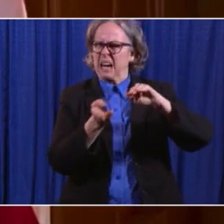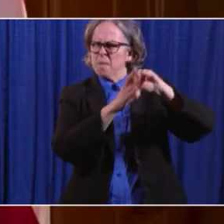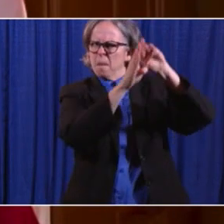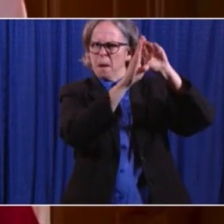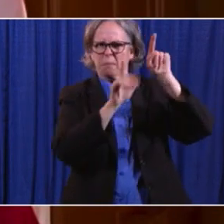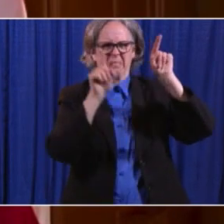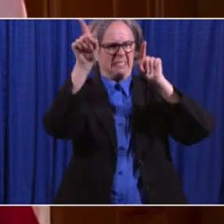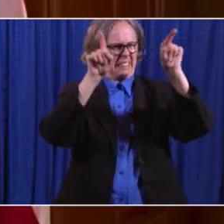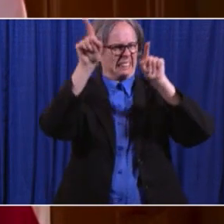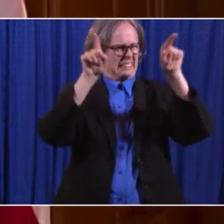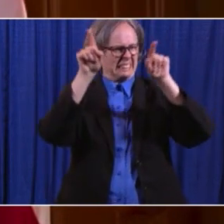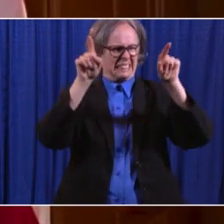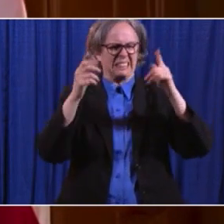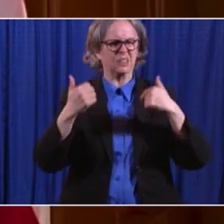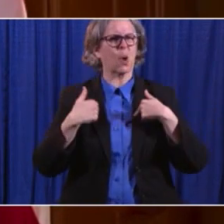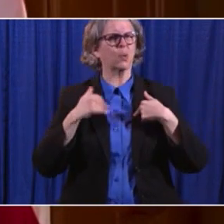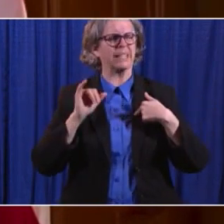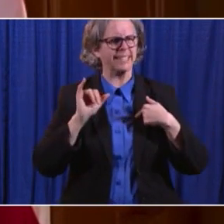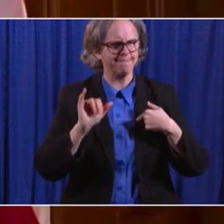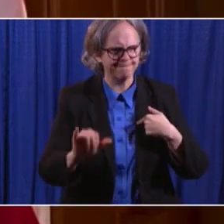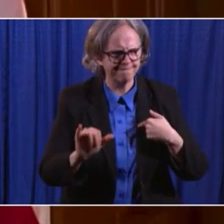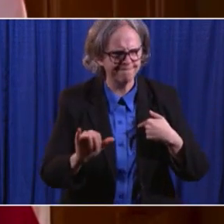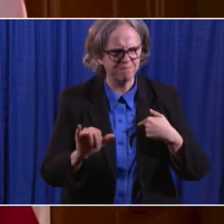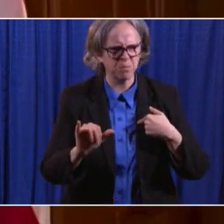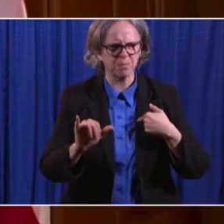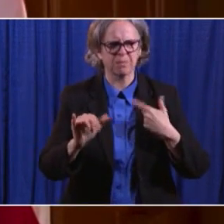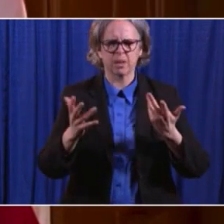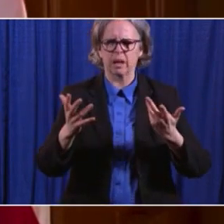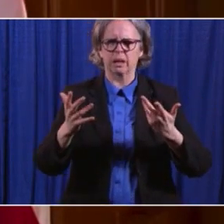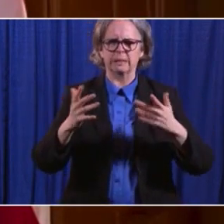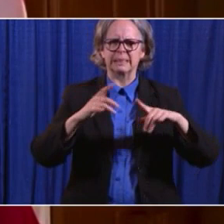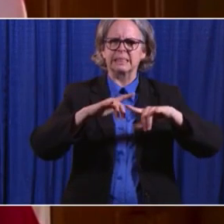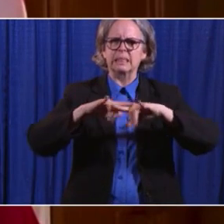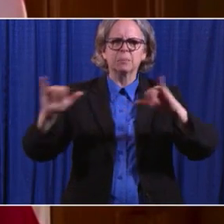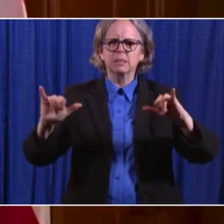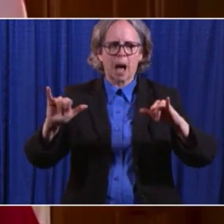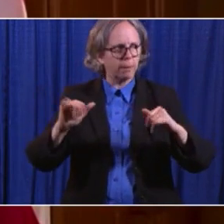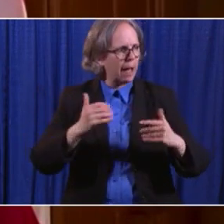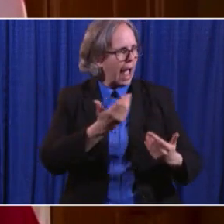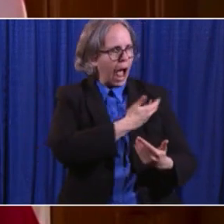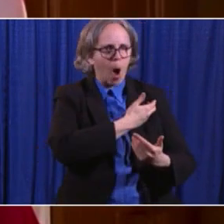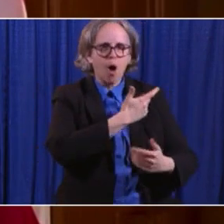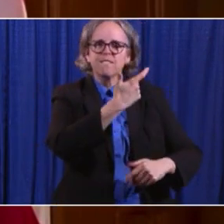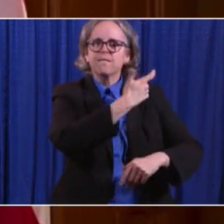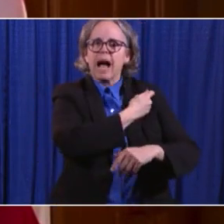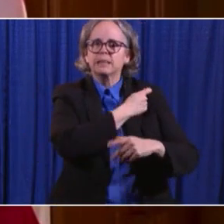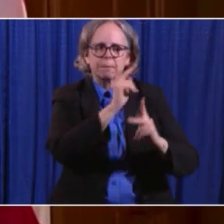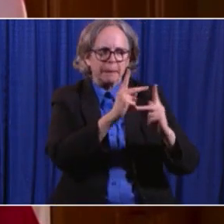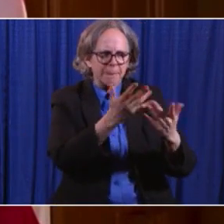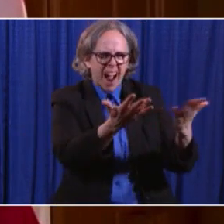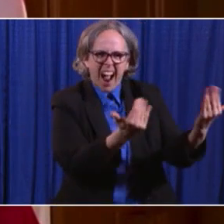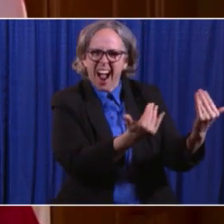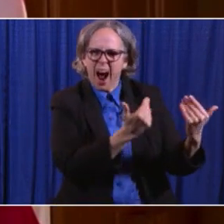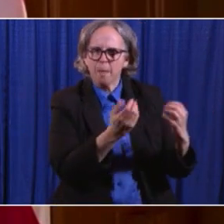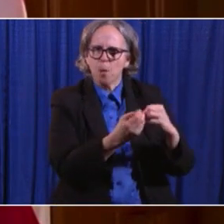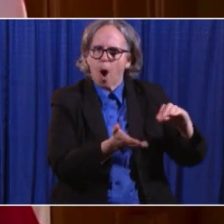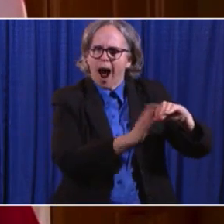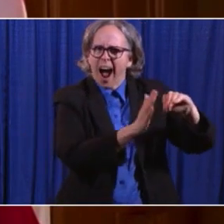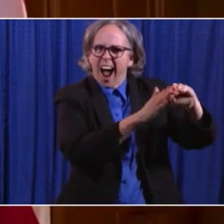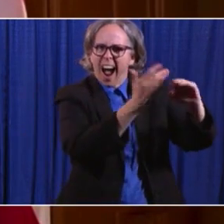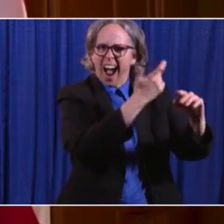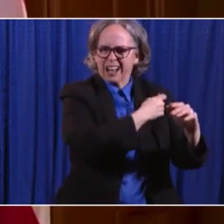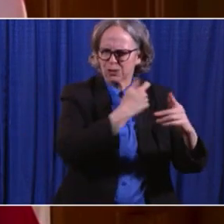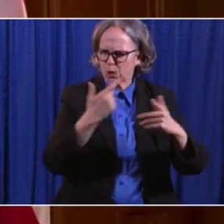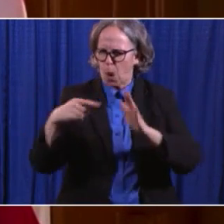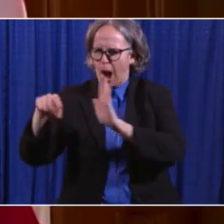same time, we are vaccinating people at a very, very high rate in Ohio. So those are two kind of conflicting things that